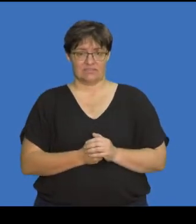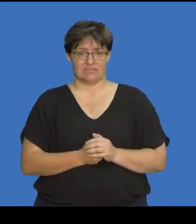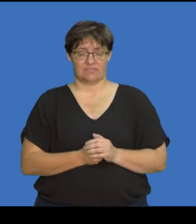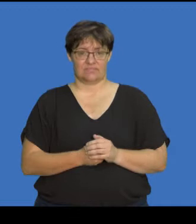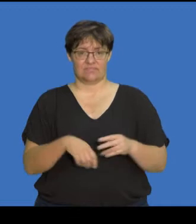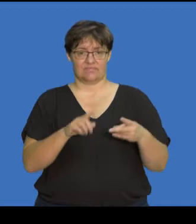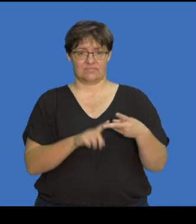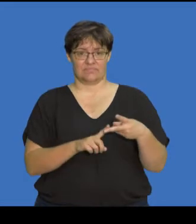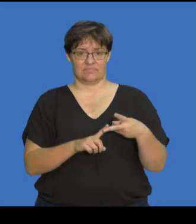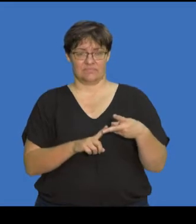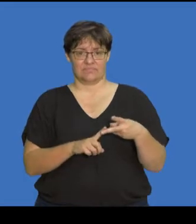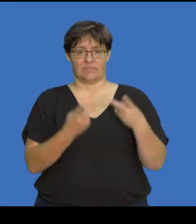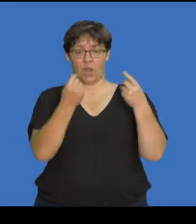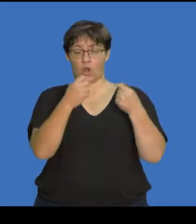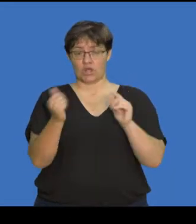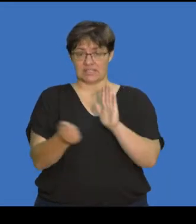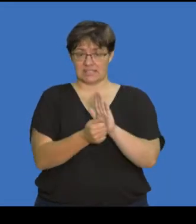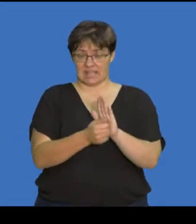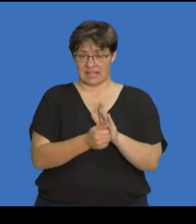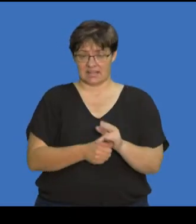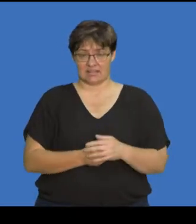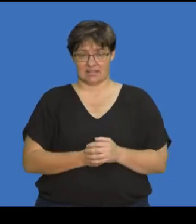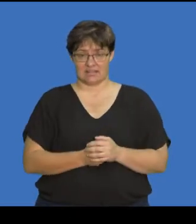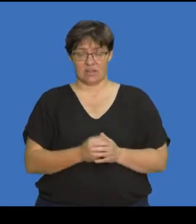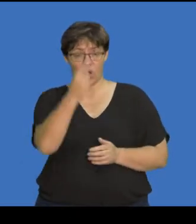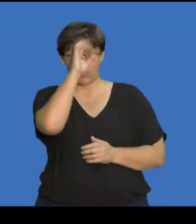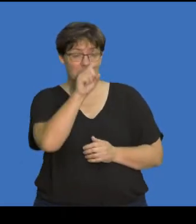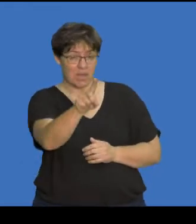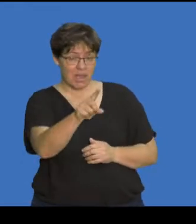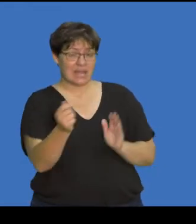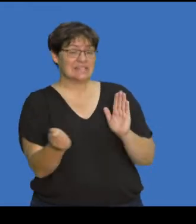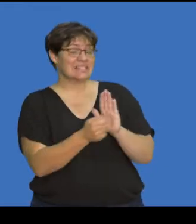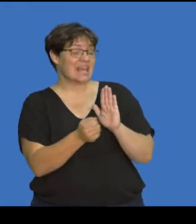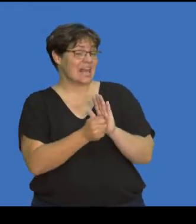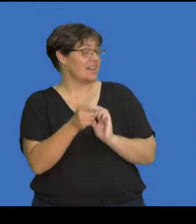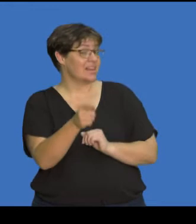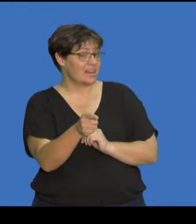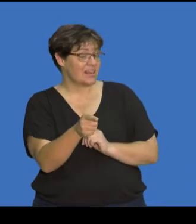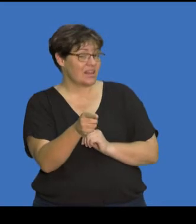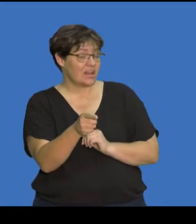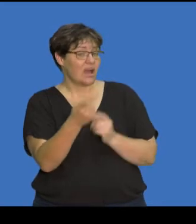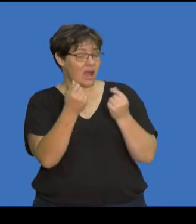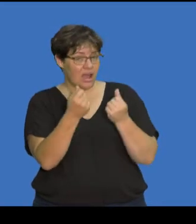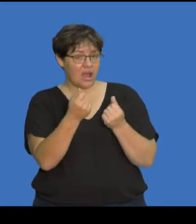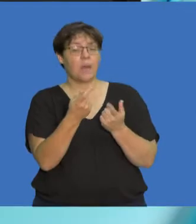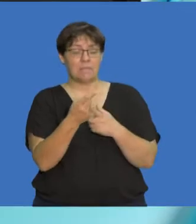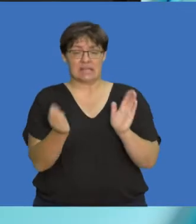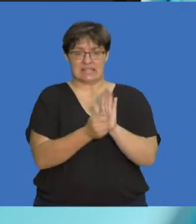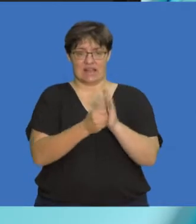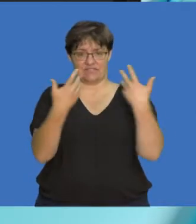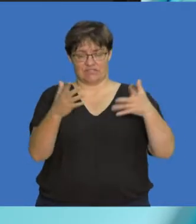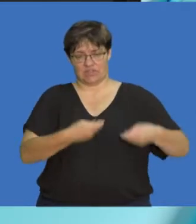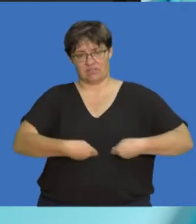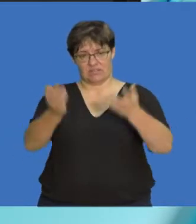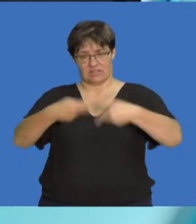and your cost of sales. Now remember, your sales figure obviously is the value of the goods that you have sold. Your